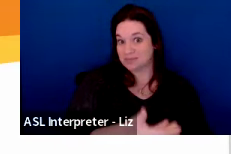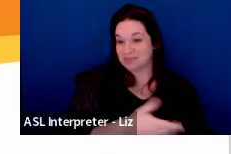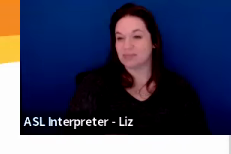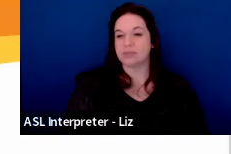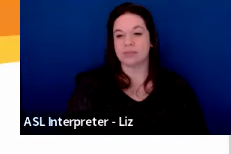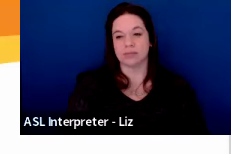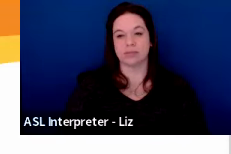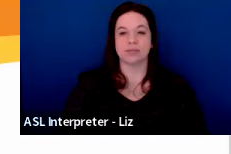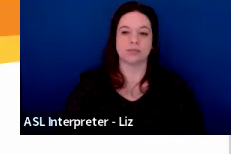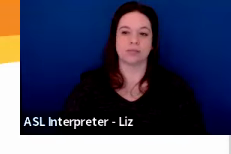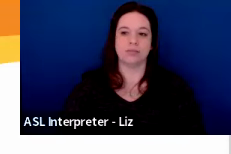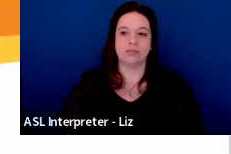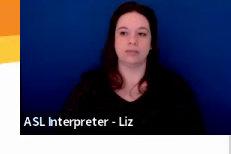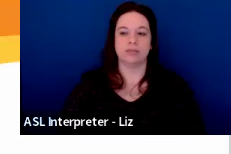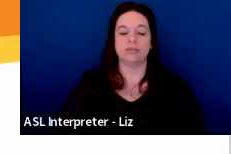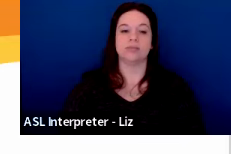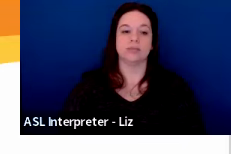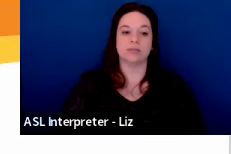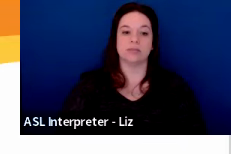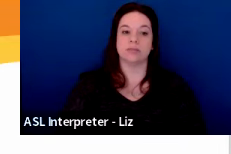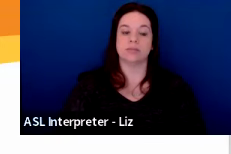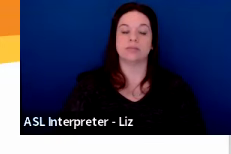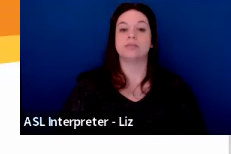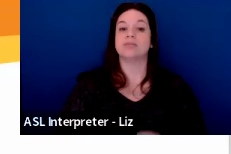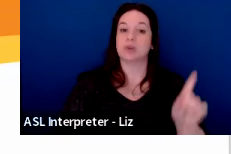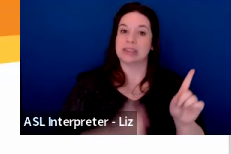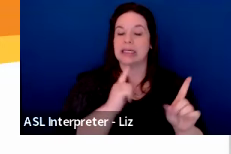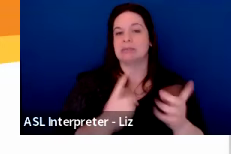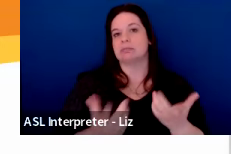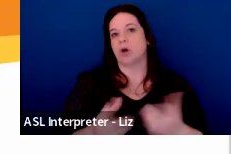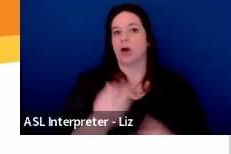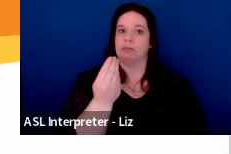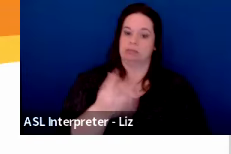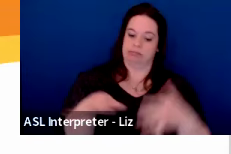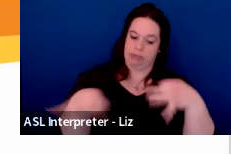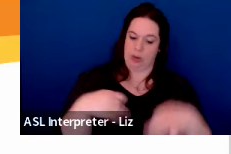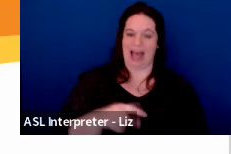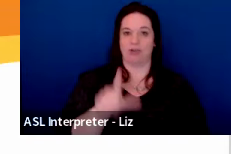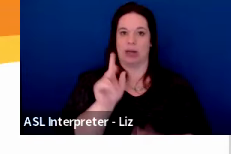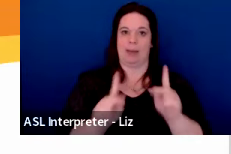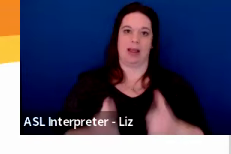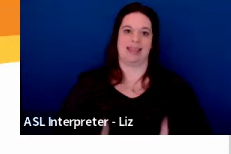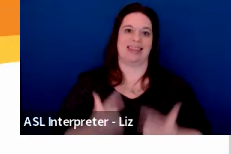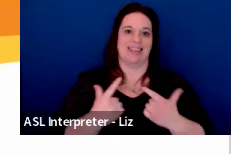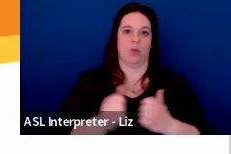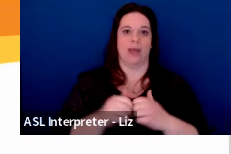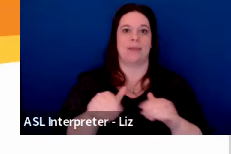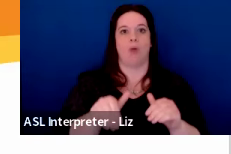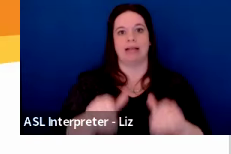So for, and this one would say that there's 20 people living with paralysis